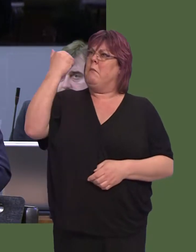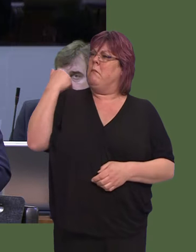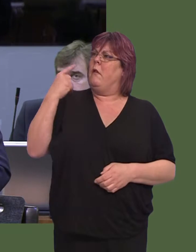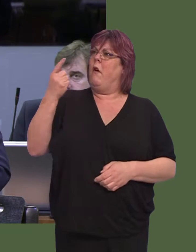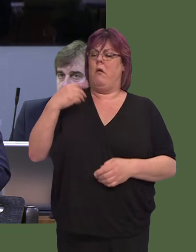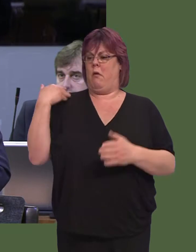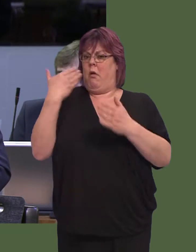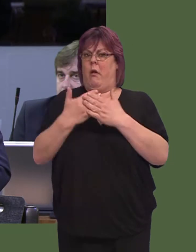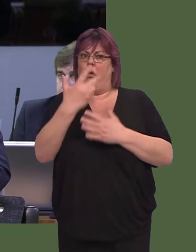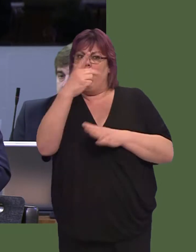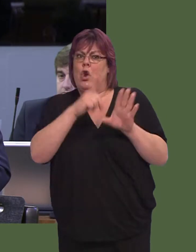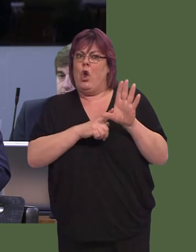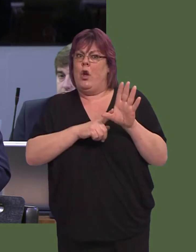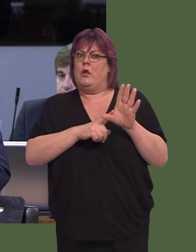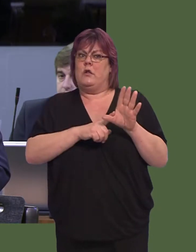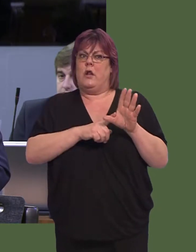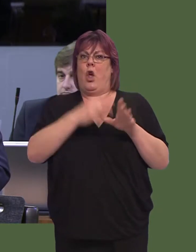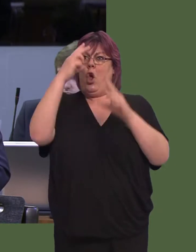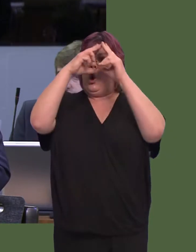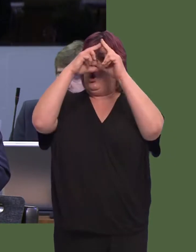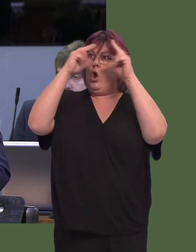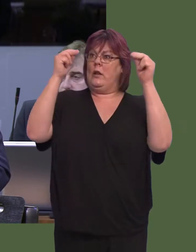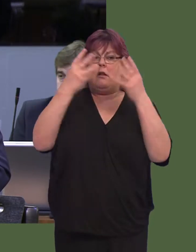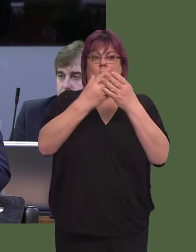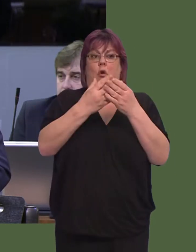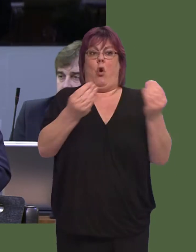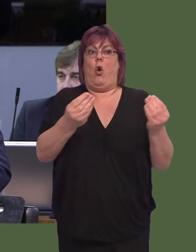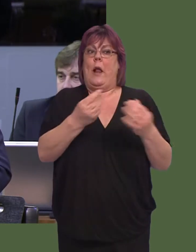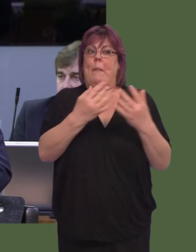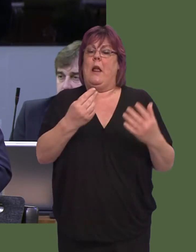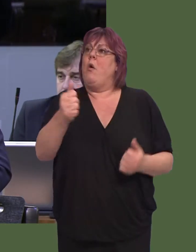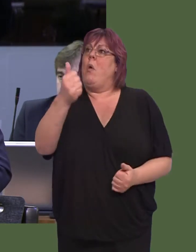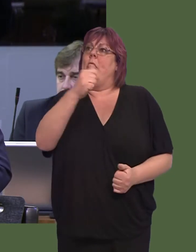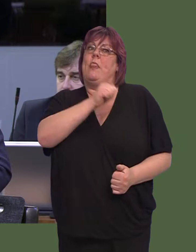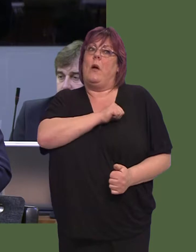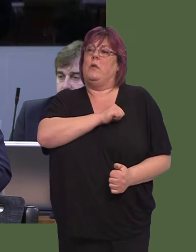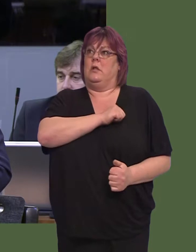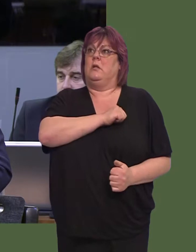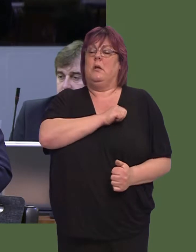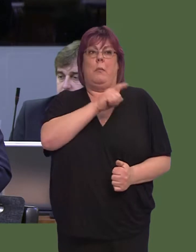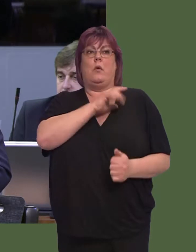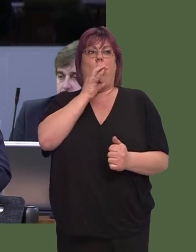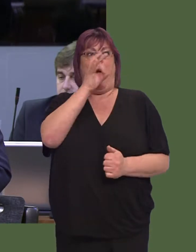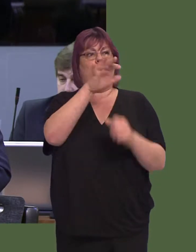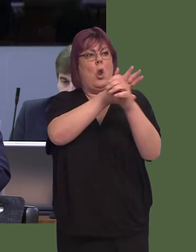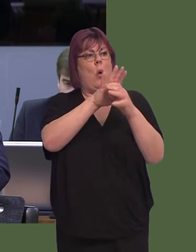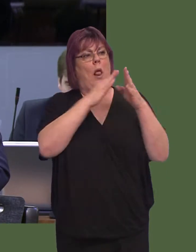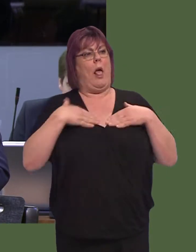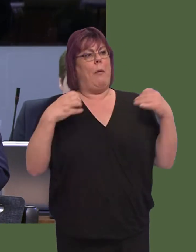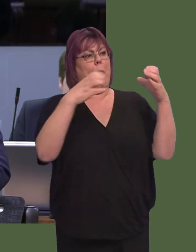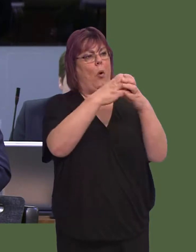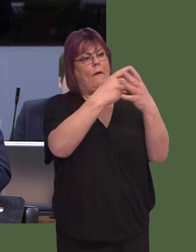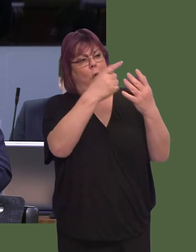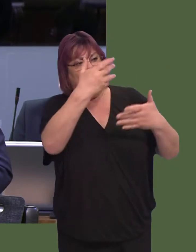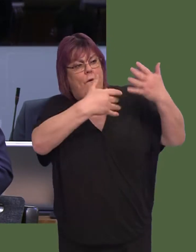the last 3 years, the equivalent of 1,000 nurses have been lost to the Welsh NHS from FOI information that we've received from the local health